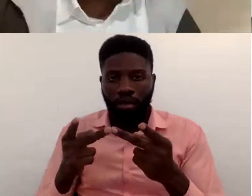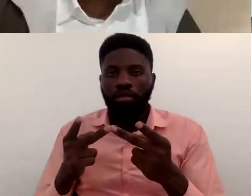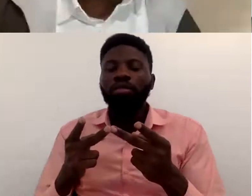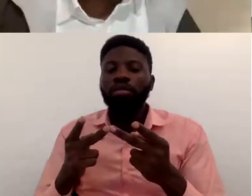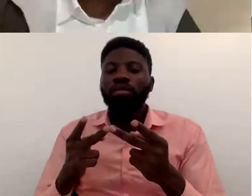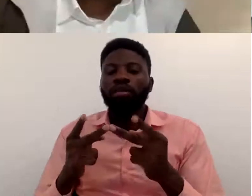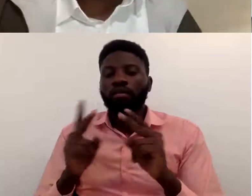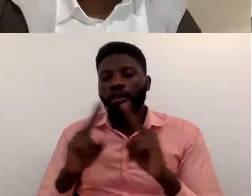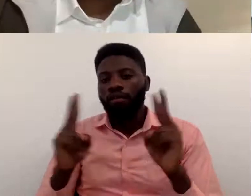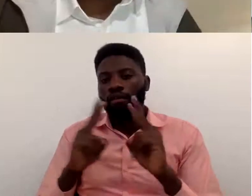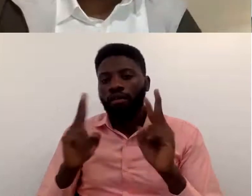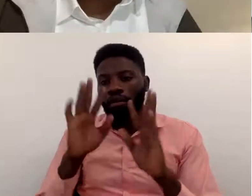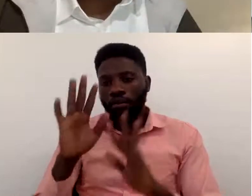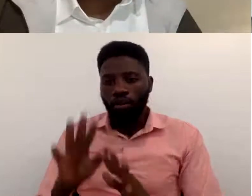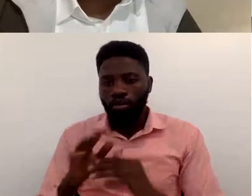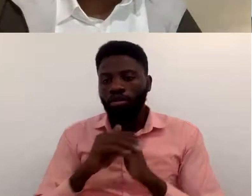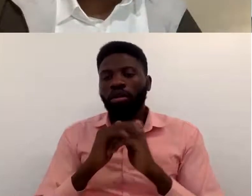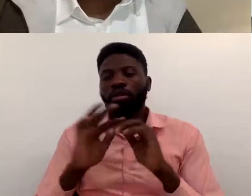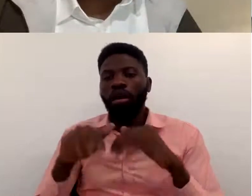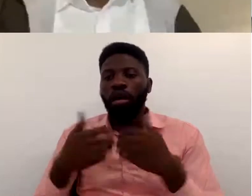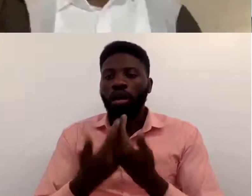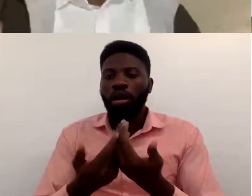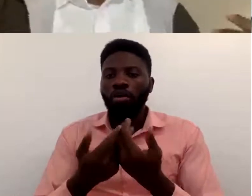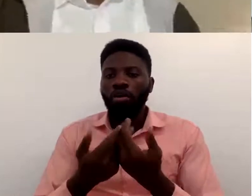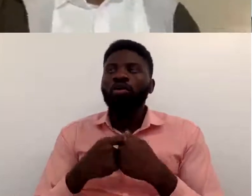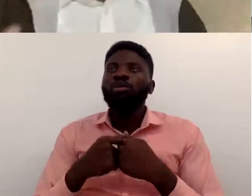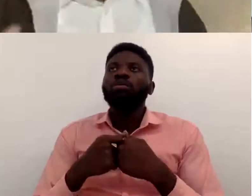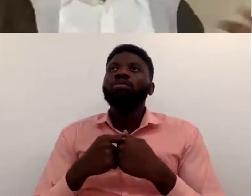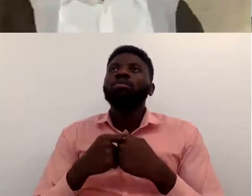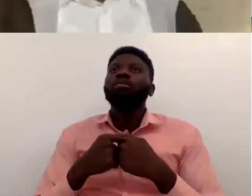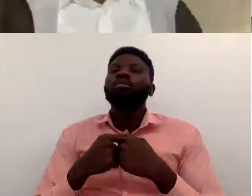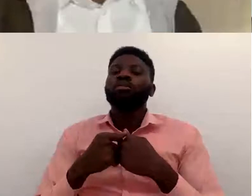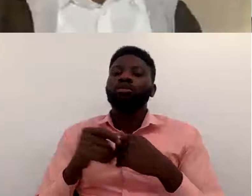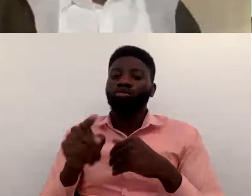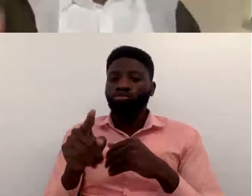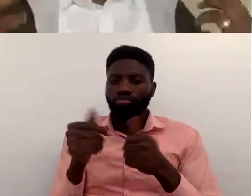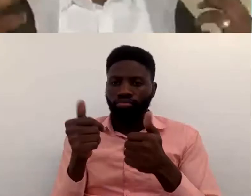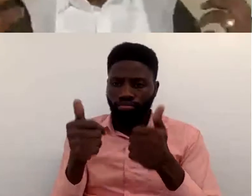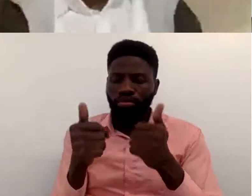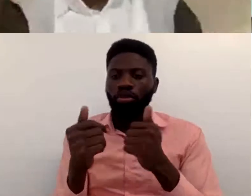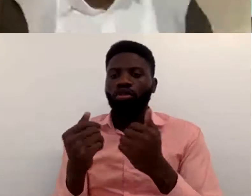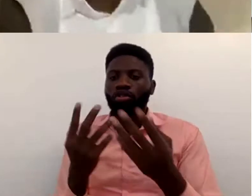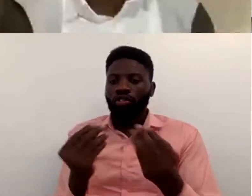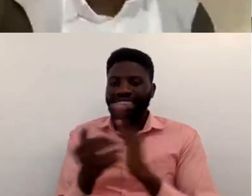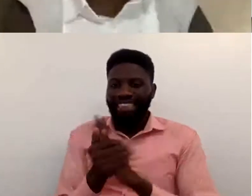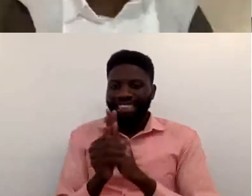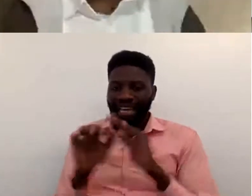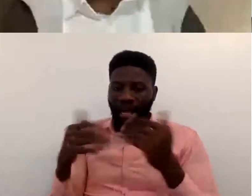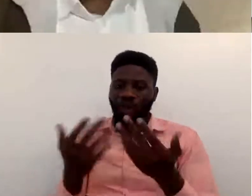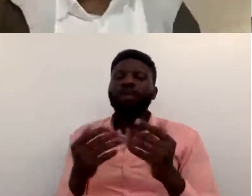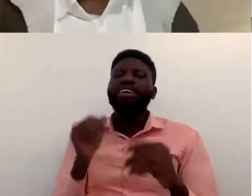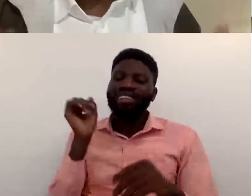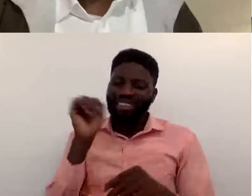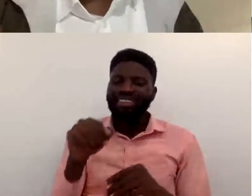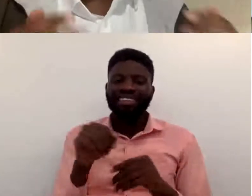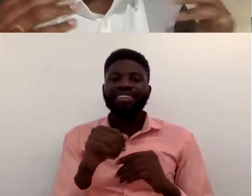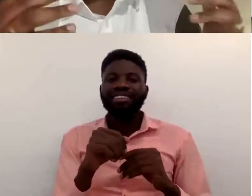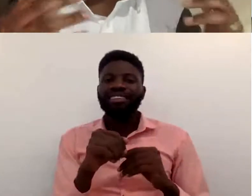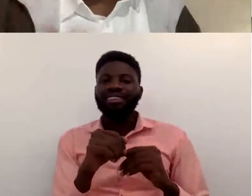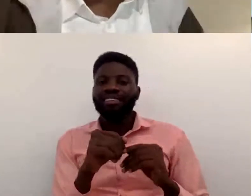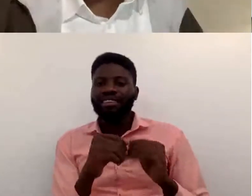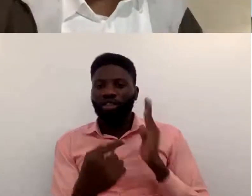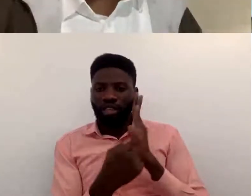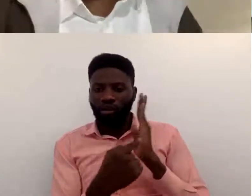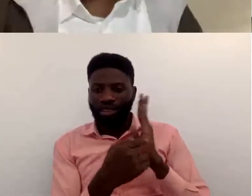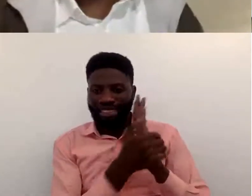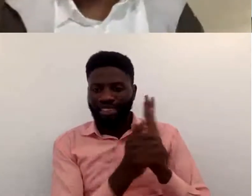very important. How good are you at your soft skills? Yes, the hard skills are good. Yes,